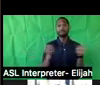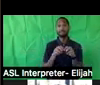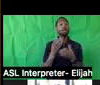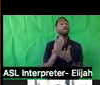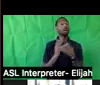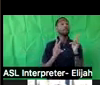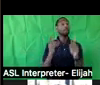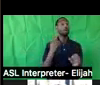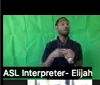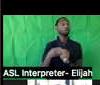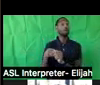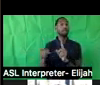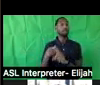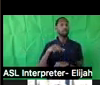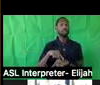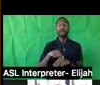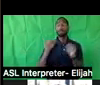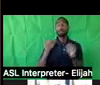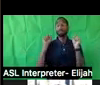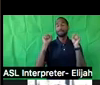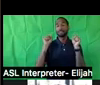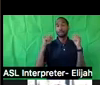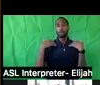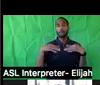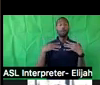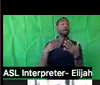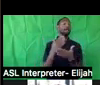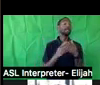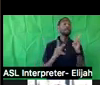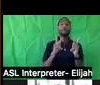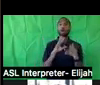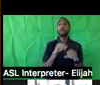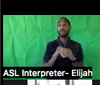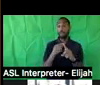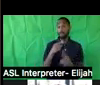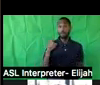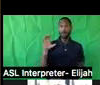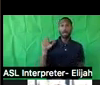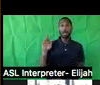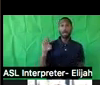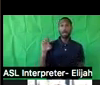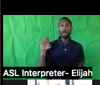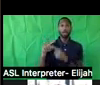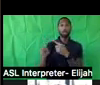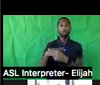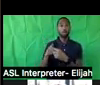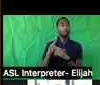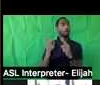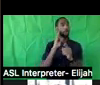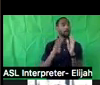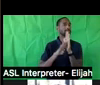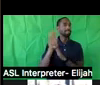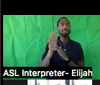us here today for the first time, and that's amazing. And maybe some folks here at the care circle too. But we'll be building tangible skills today to